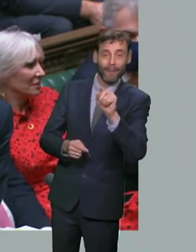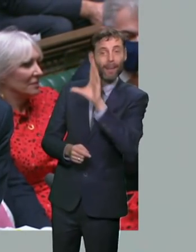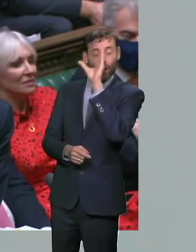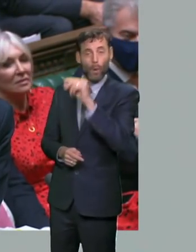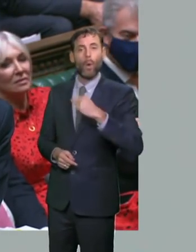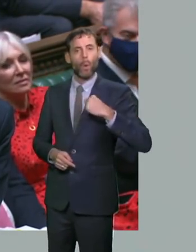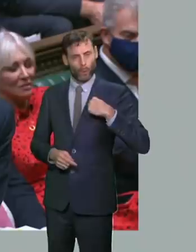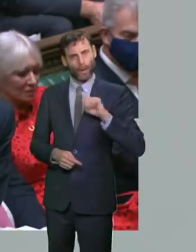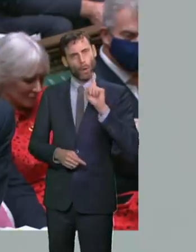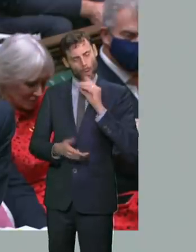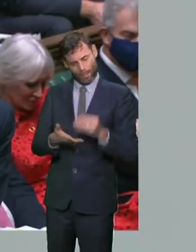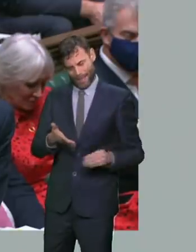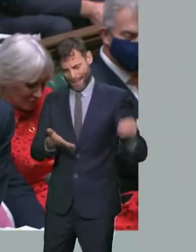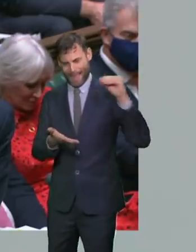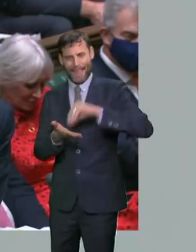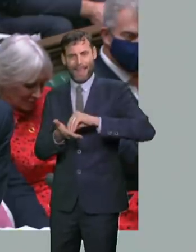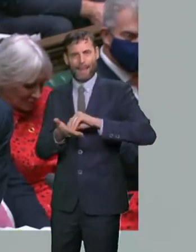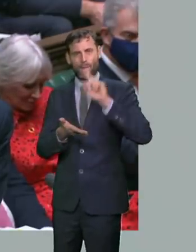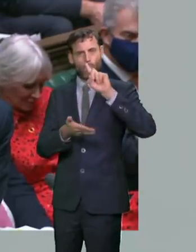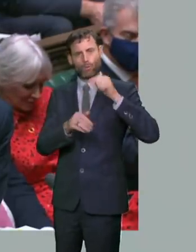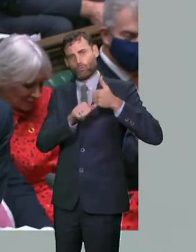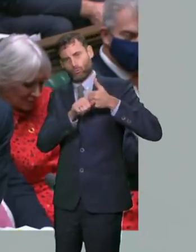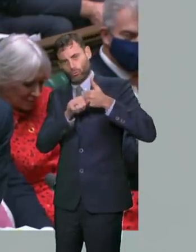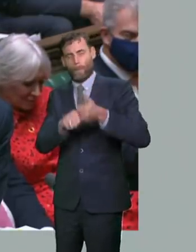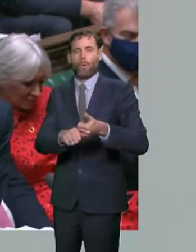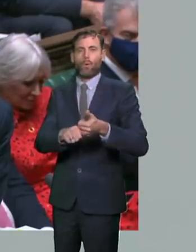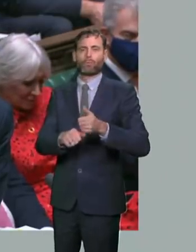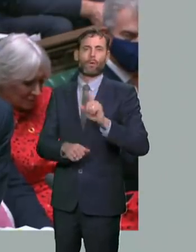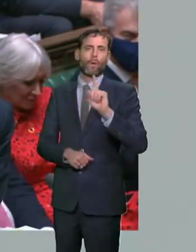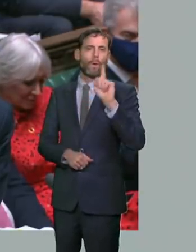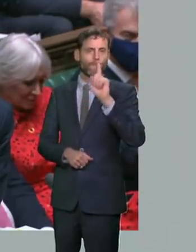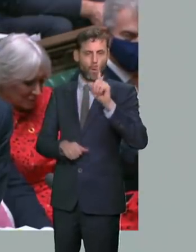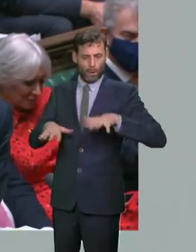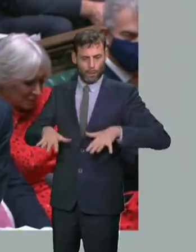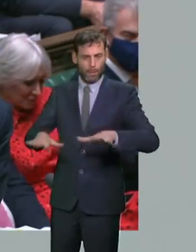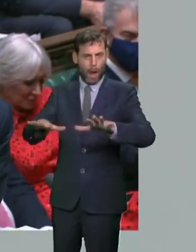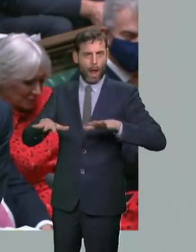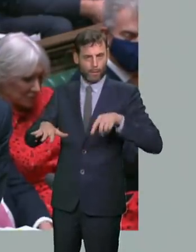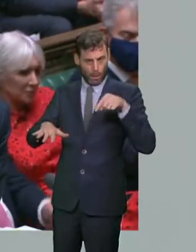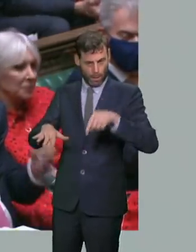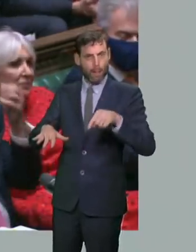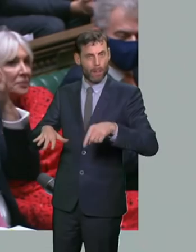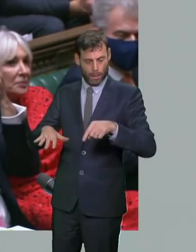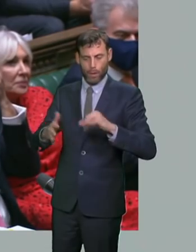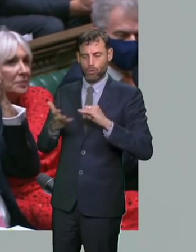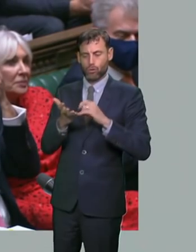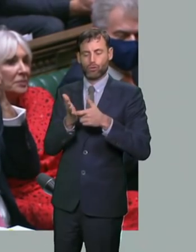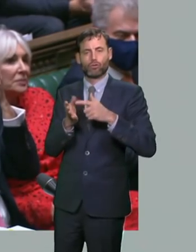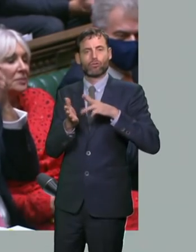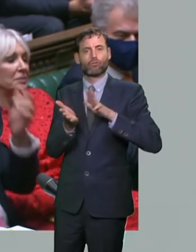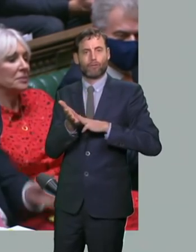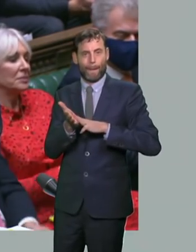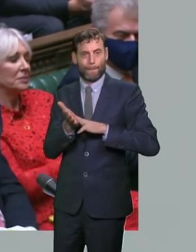be including a support for a for tidal stream, for tidal stream in